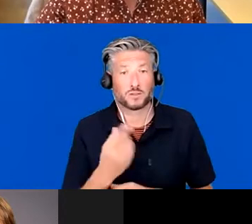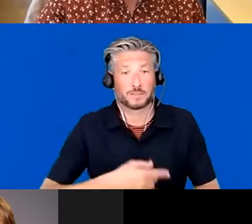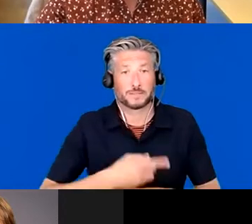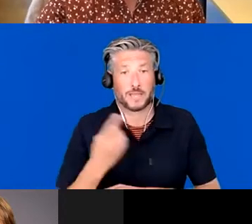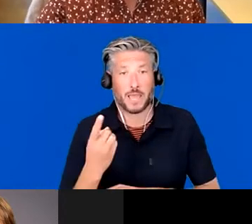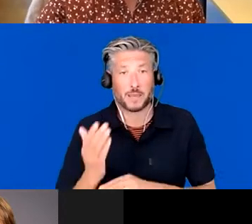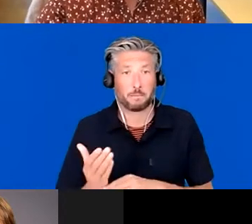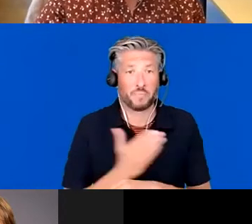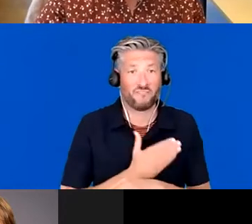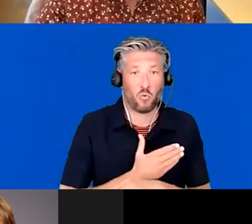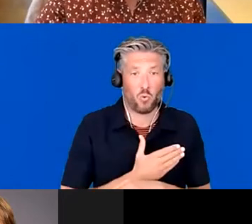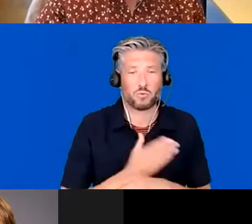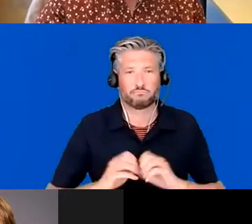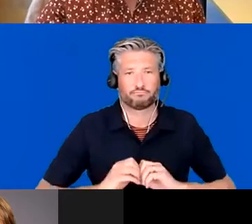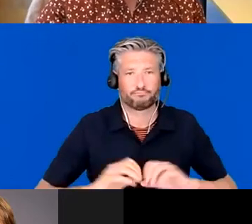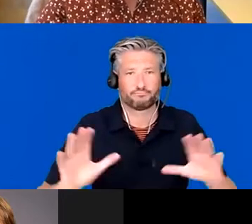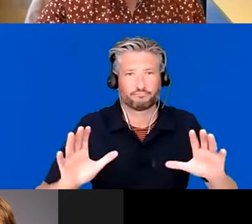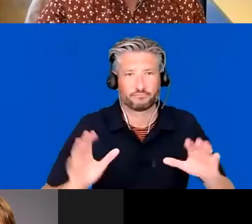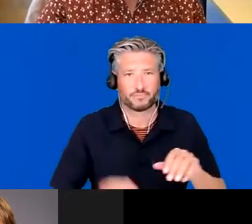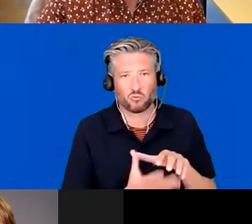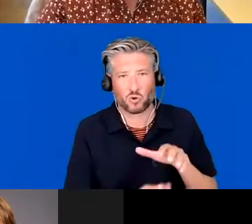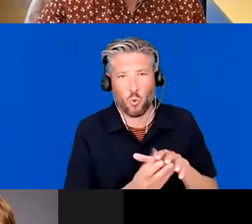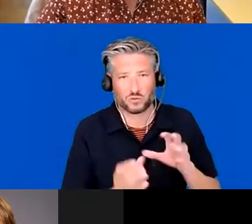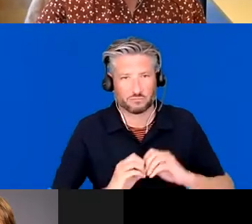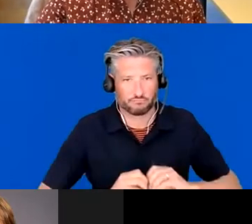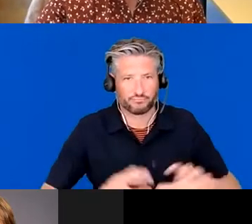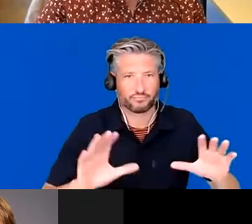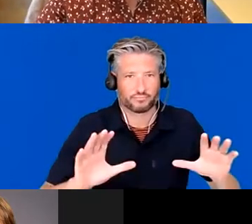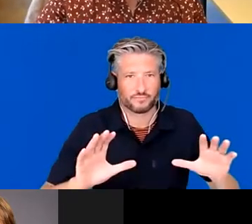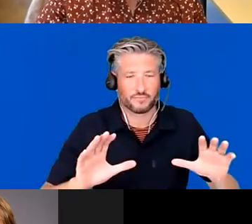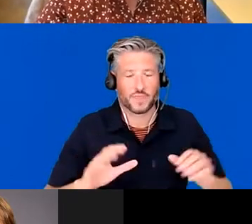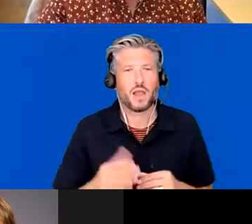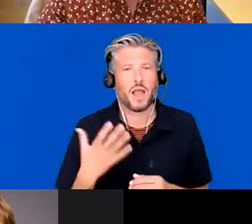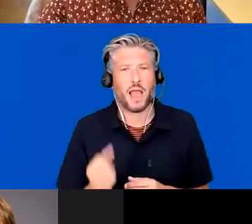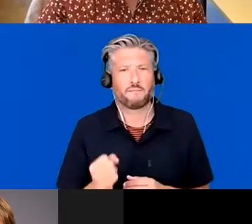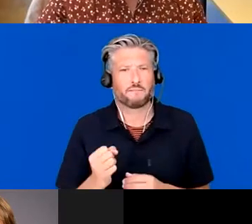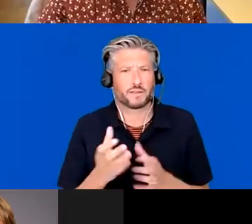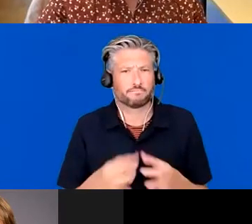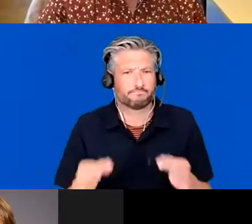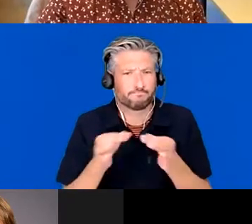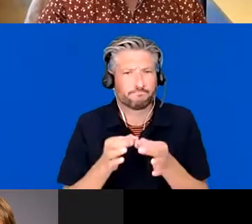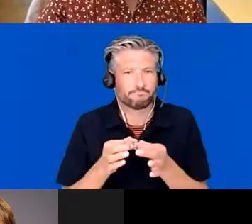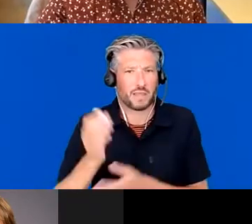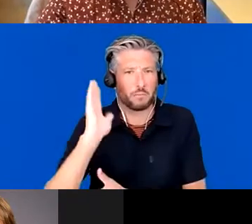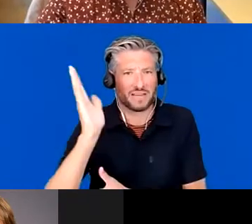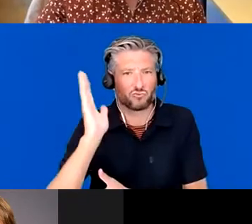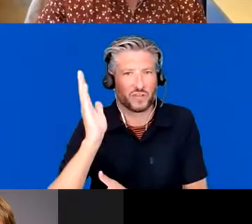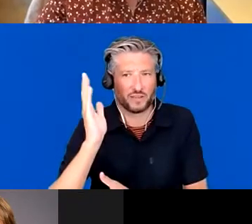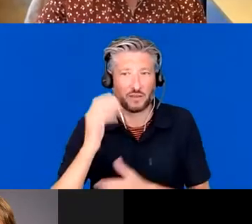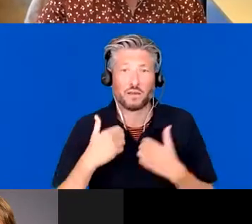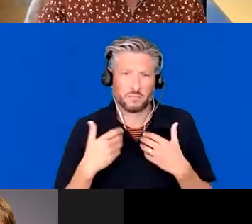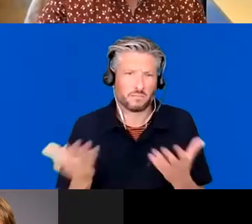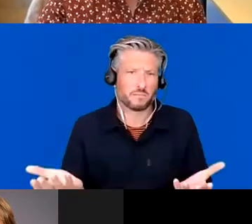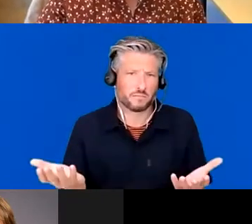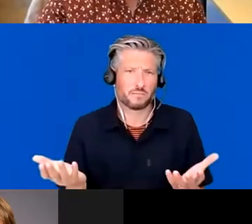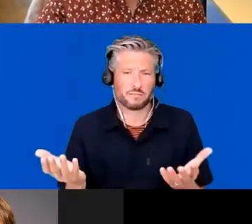fed into. And then the plenaries we pre-recorded, but we broadcast them live through Zoom. So there was a chance for the delegates to all come together